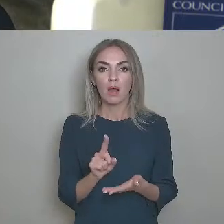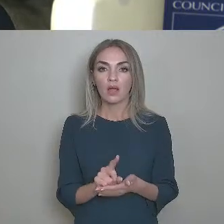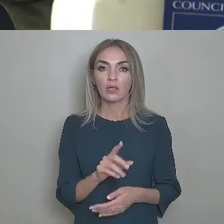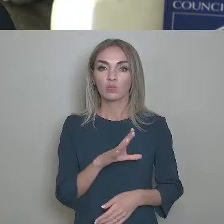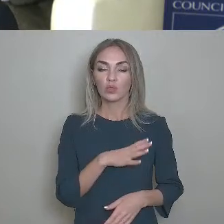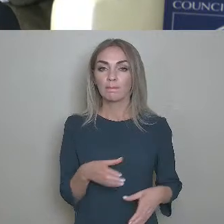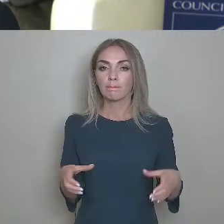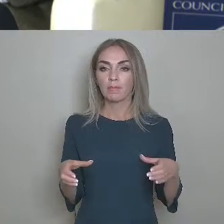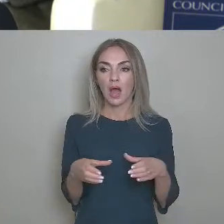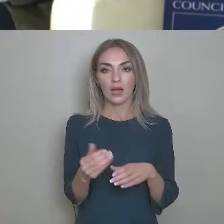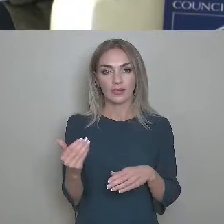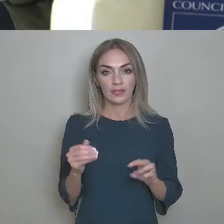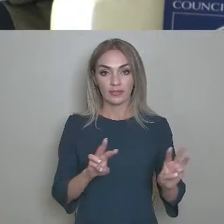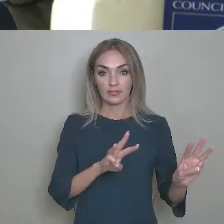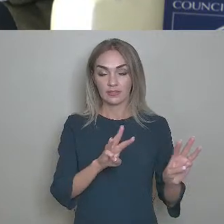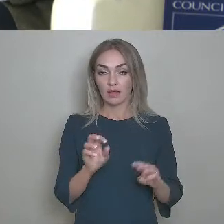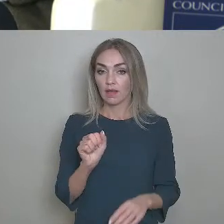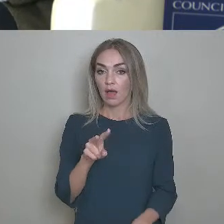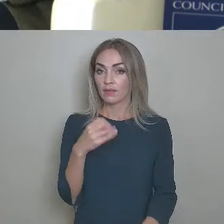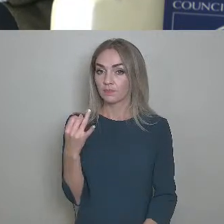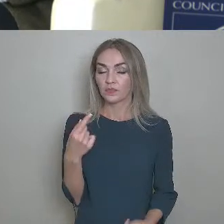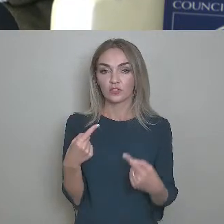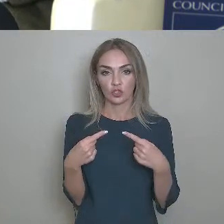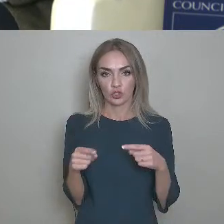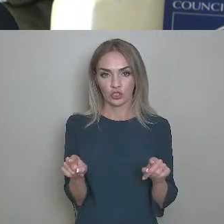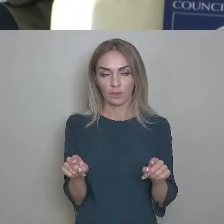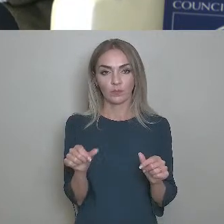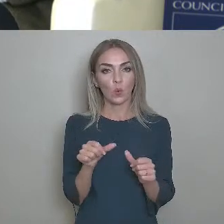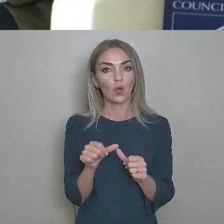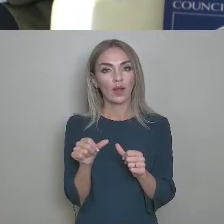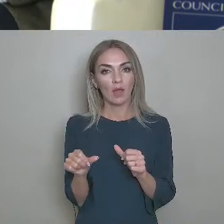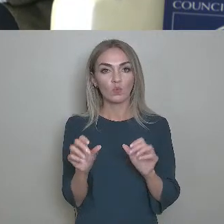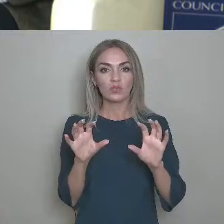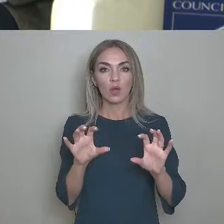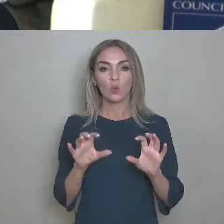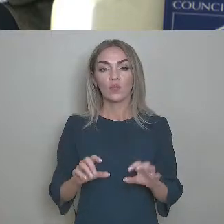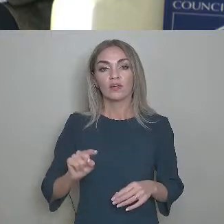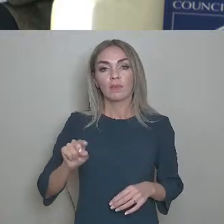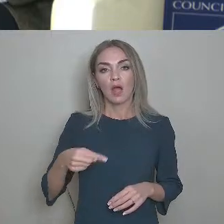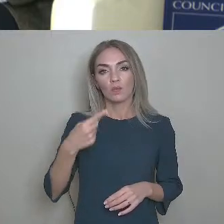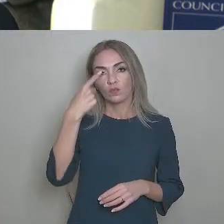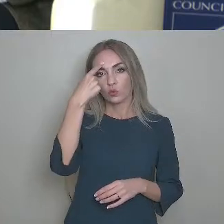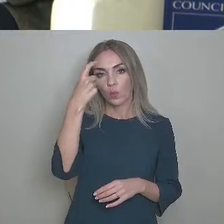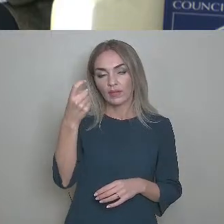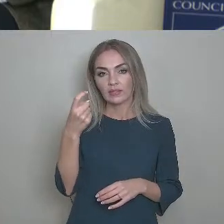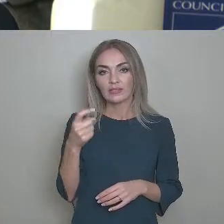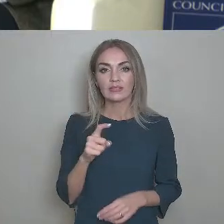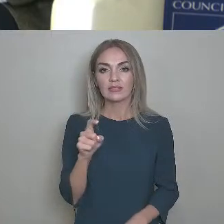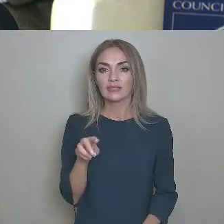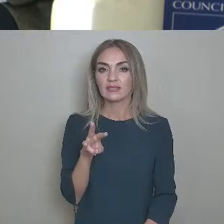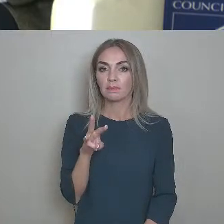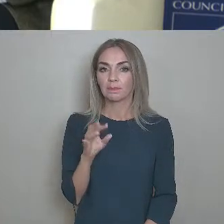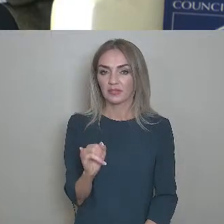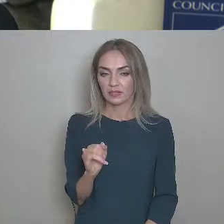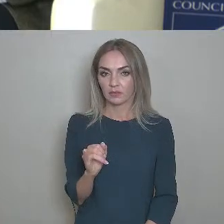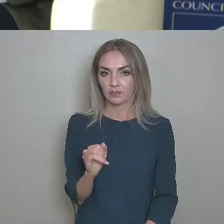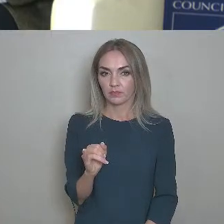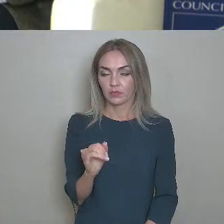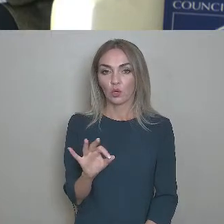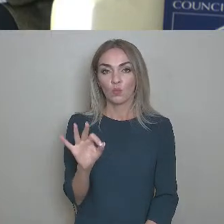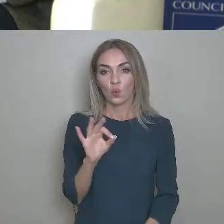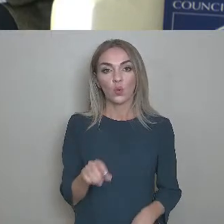a requirement. It should be a party website. There is another interesting thing here. The law requires